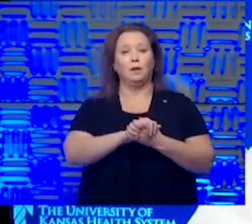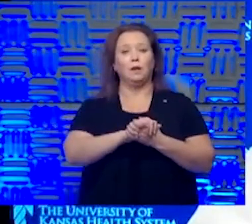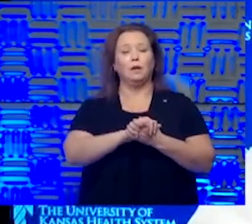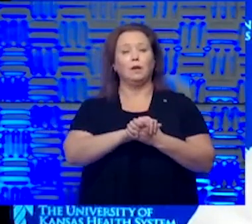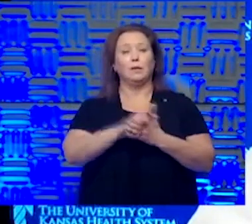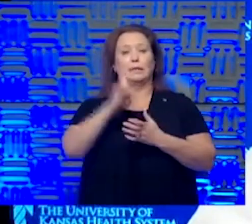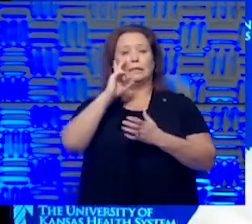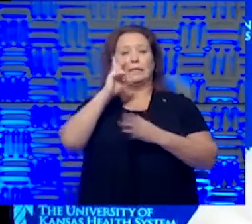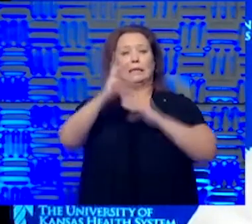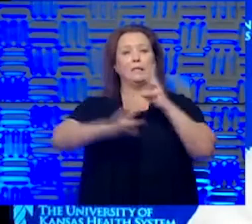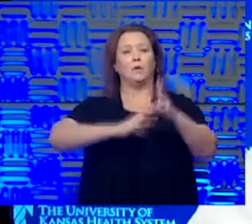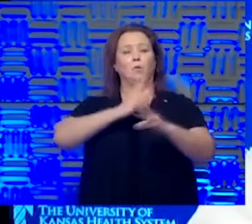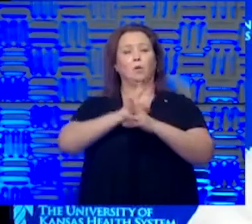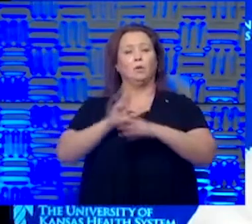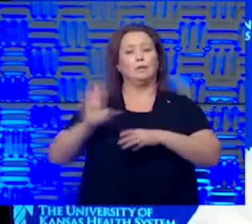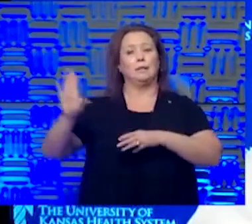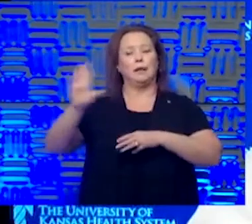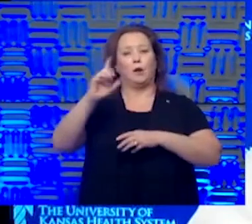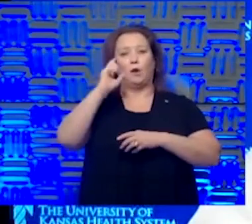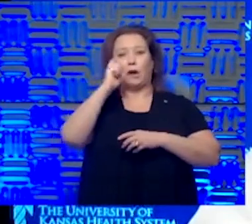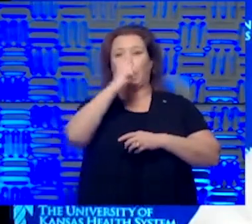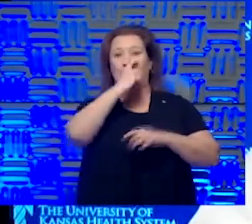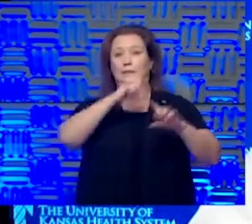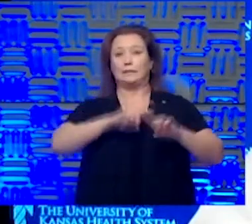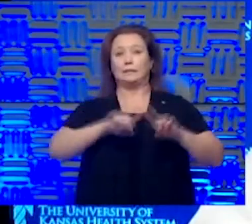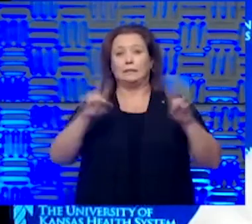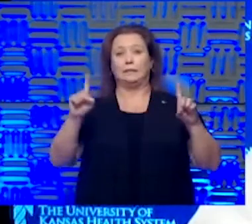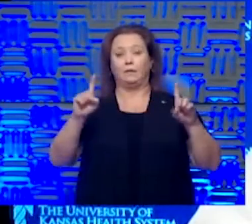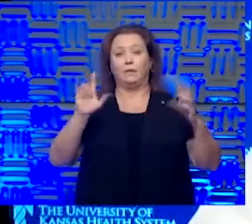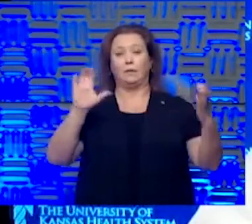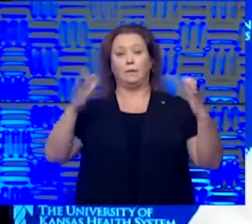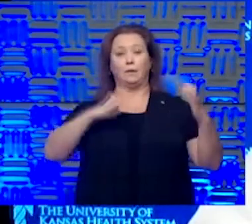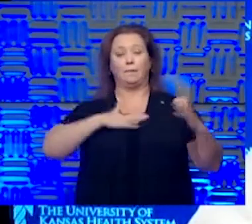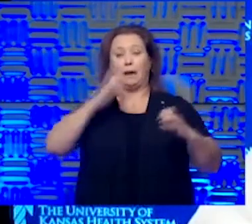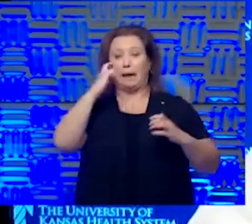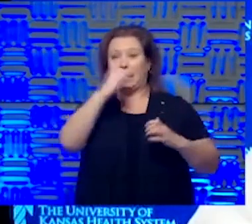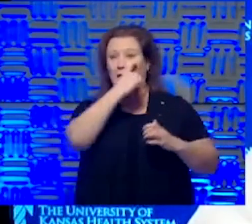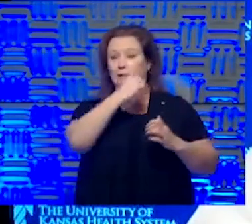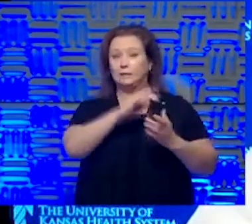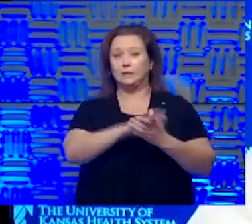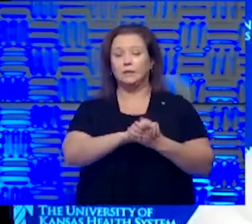You know, seeing the world through their eyes is much different than seeing it through my eyes.